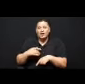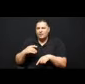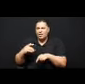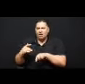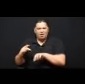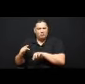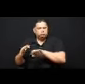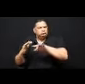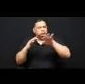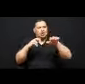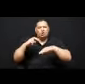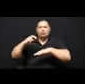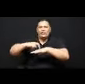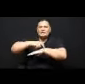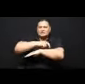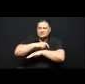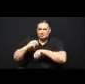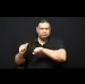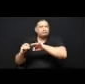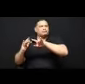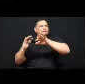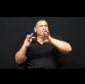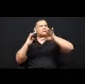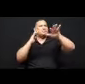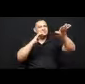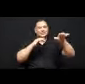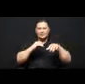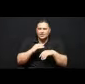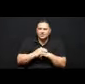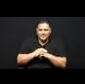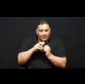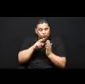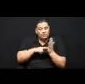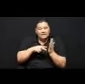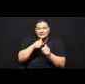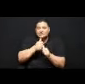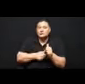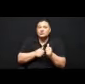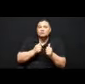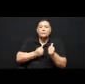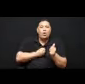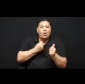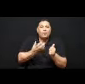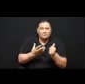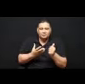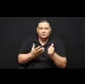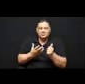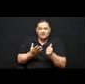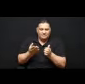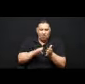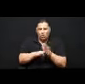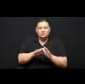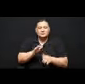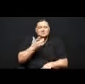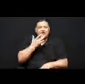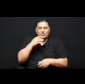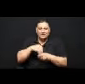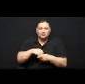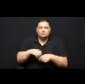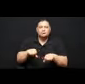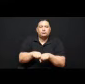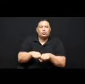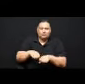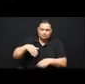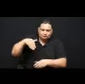Reading each poem, he folded his favorite into his boot before walking back to last century's